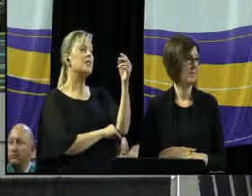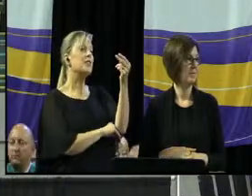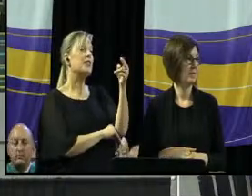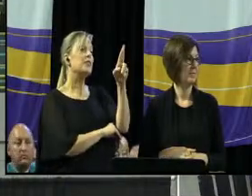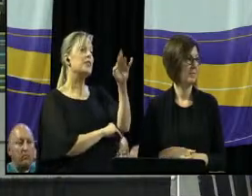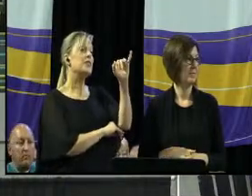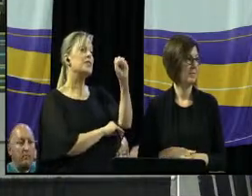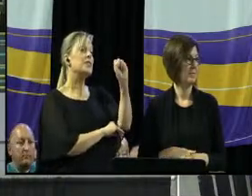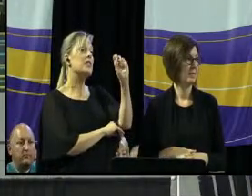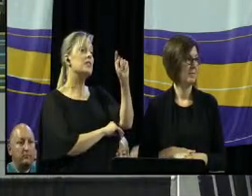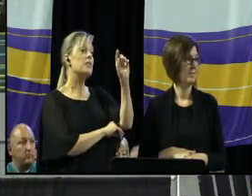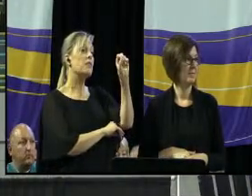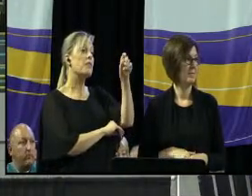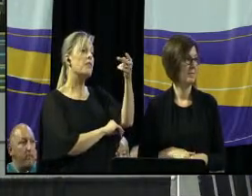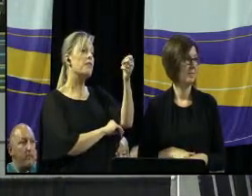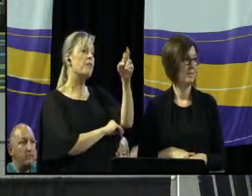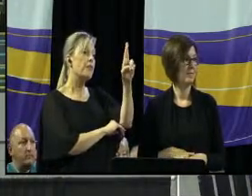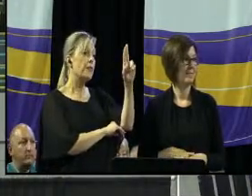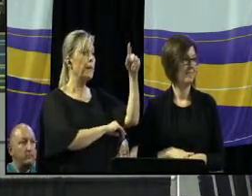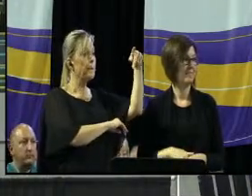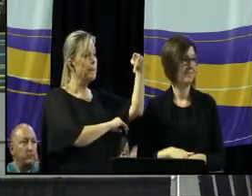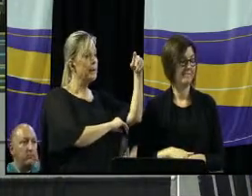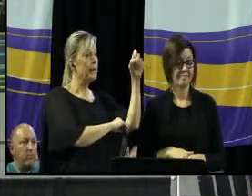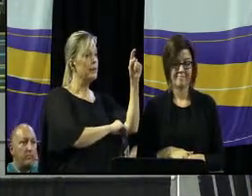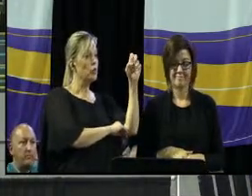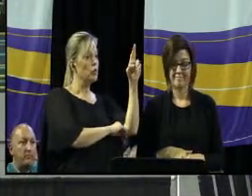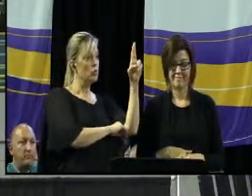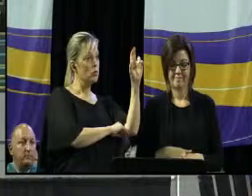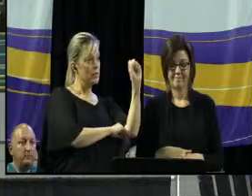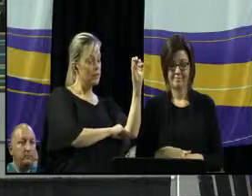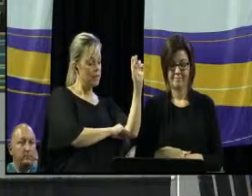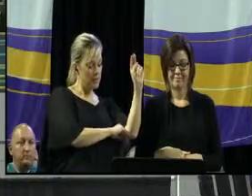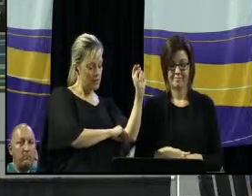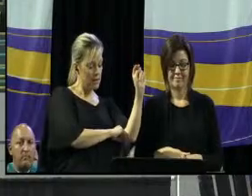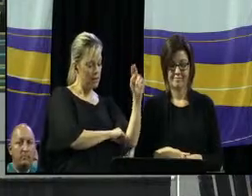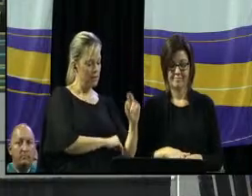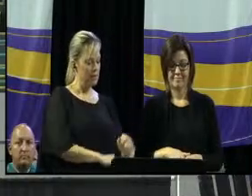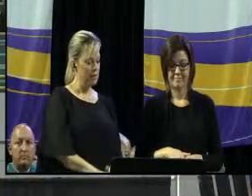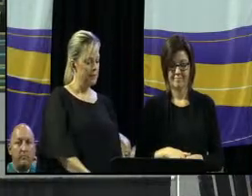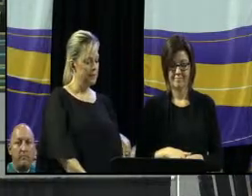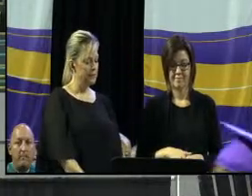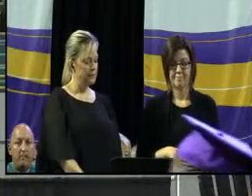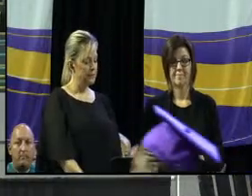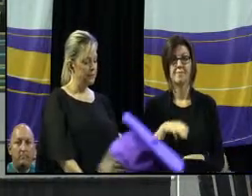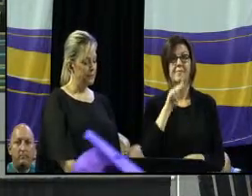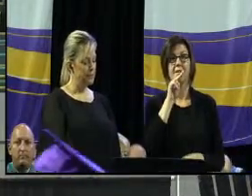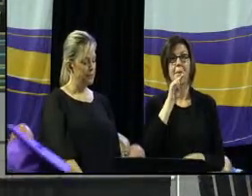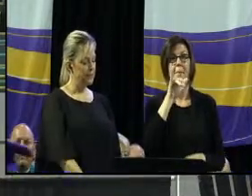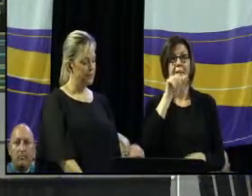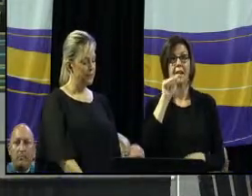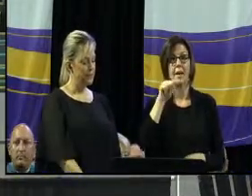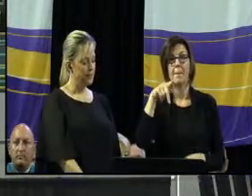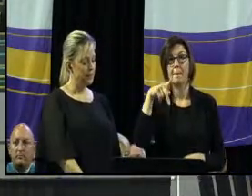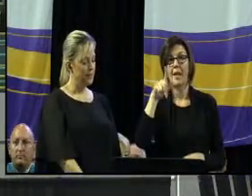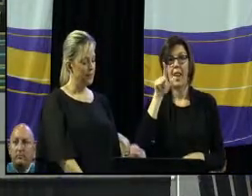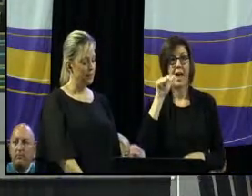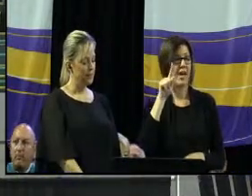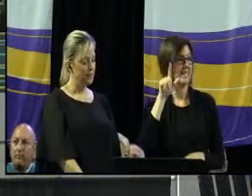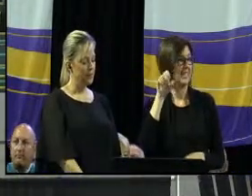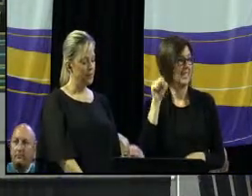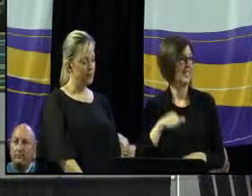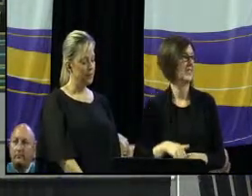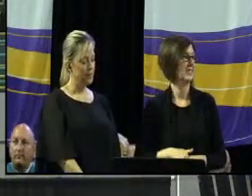Christopher Jaden O'Neill Peterson. Mia Simone Platts.